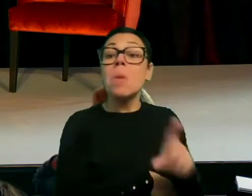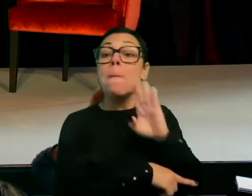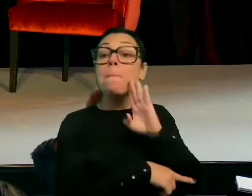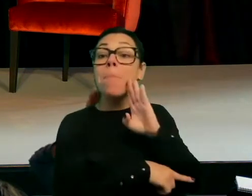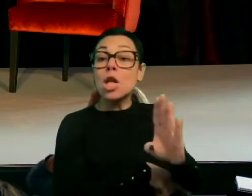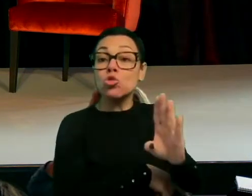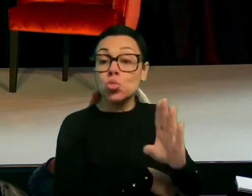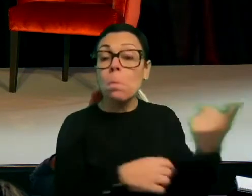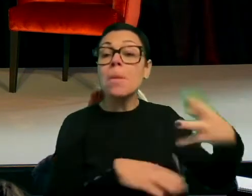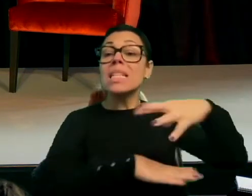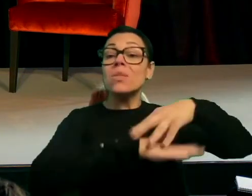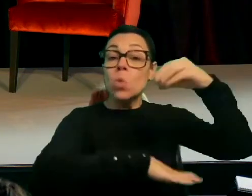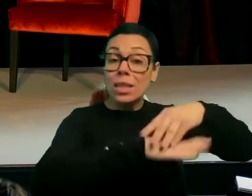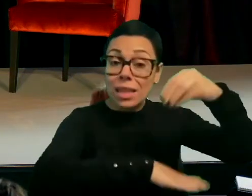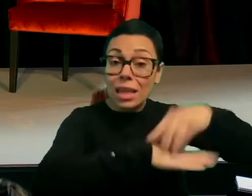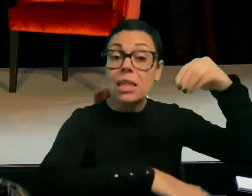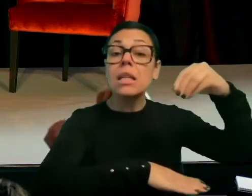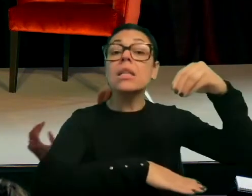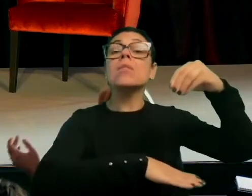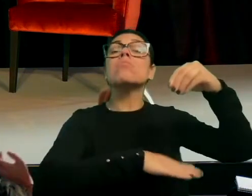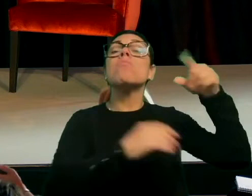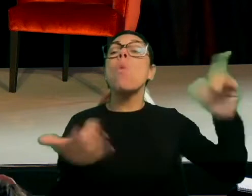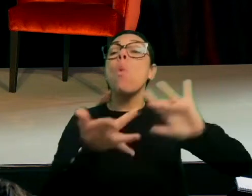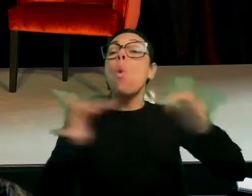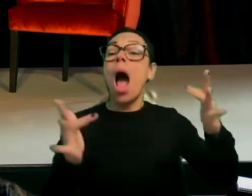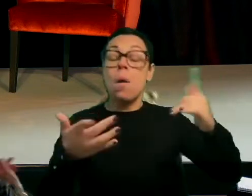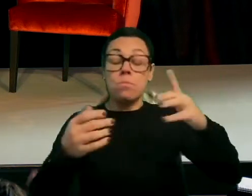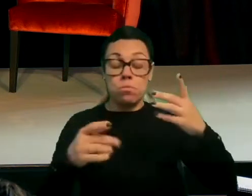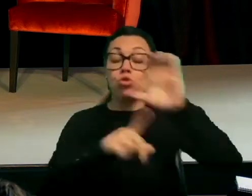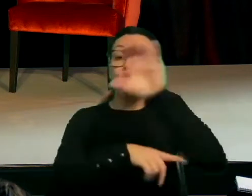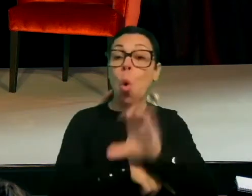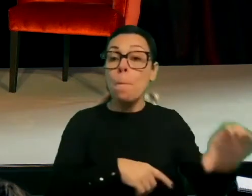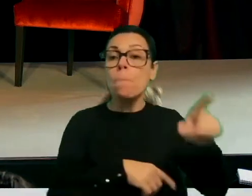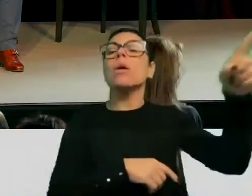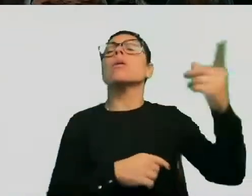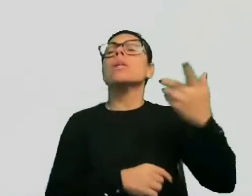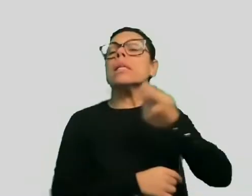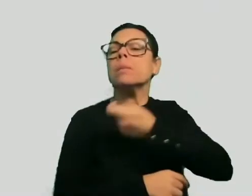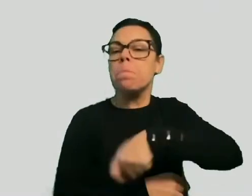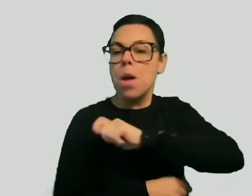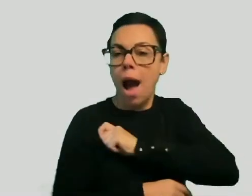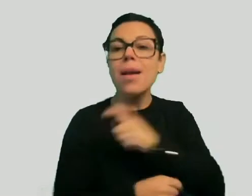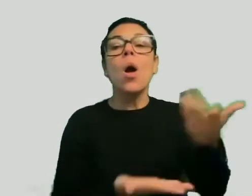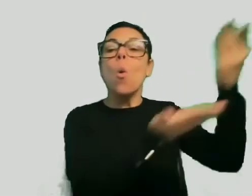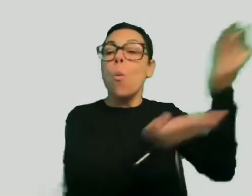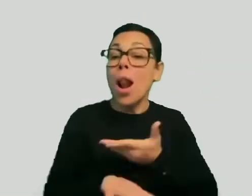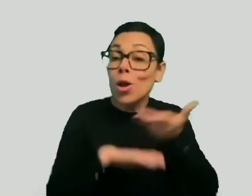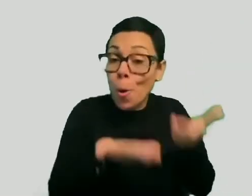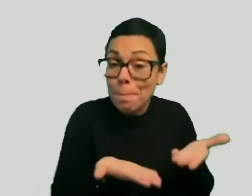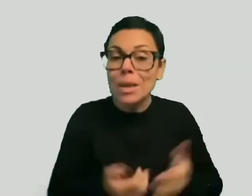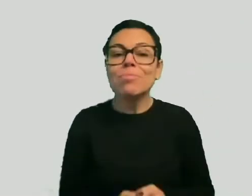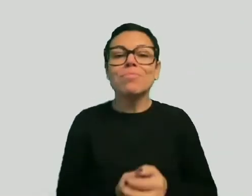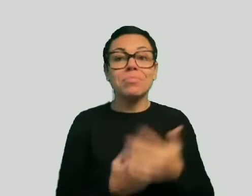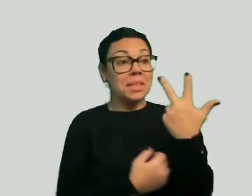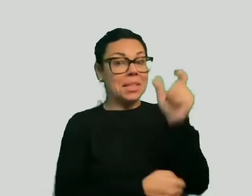and joining us online from Spain, Vanessa Aventin Fontana. Welcome, join us. It's a big step, but